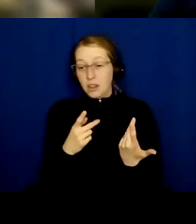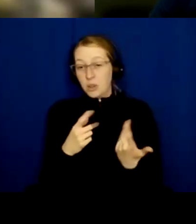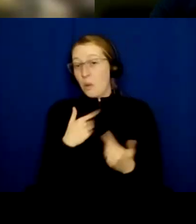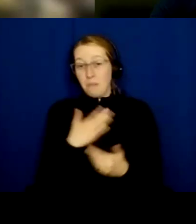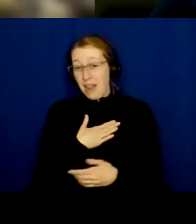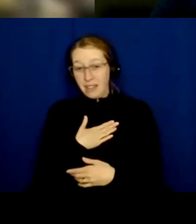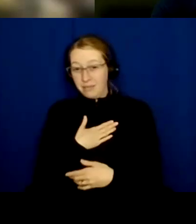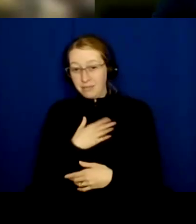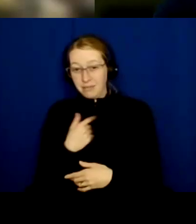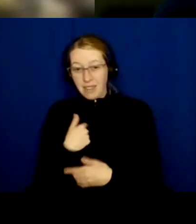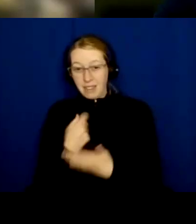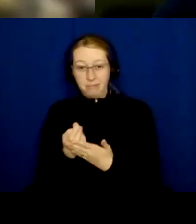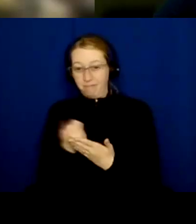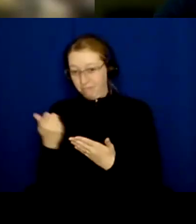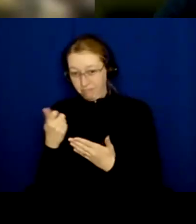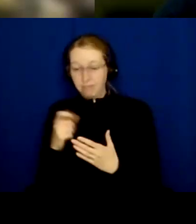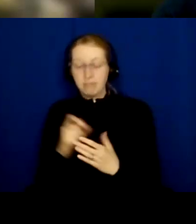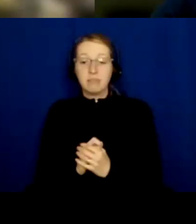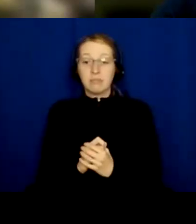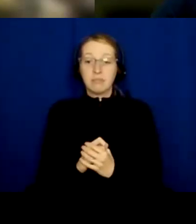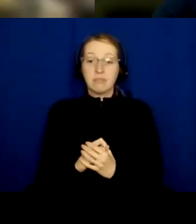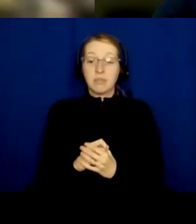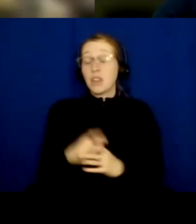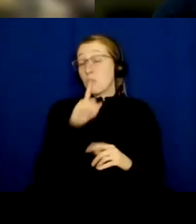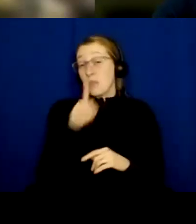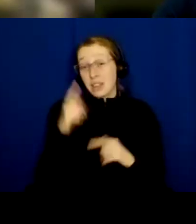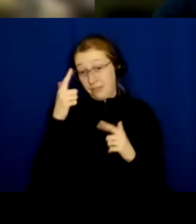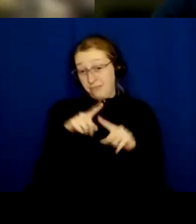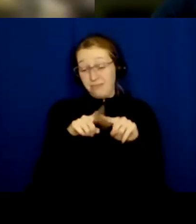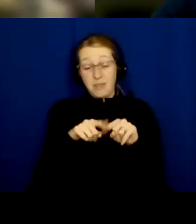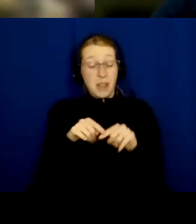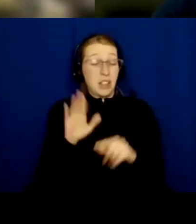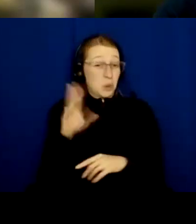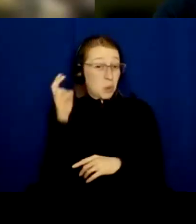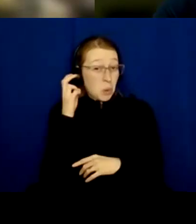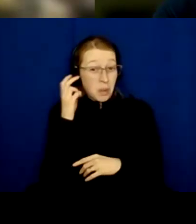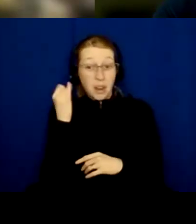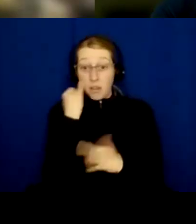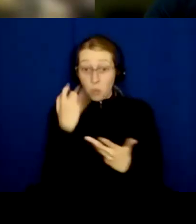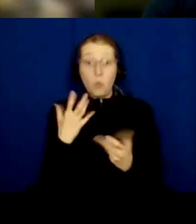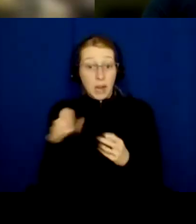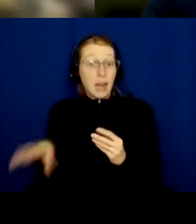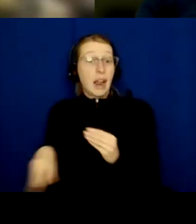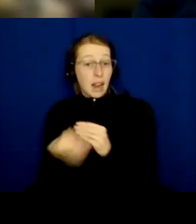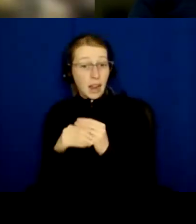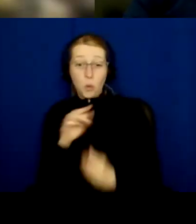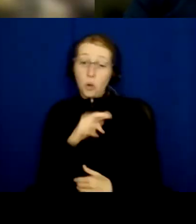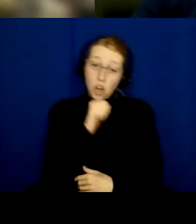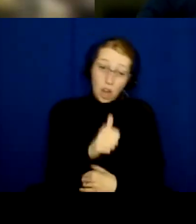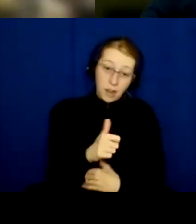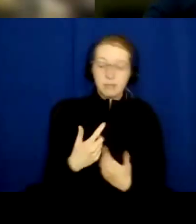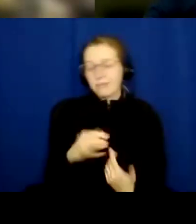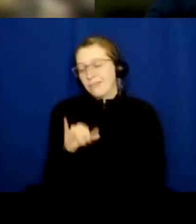have for your cochlear implant and whether you want it enabled on one of them or not. So that's just something that you have to work with